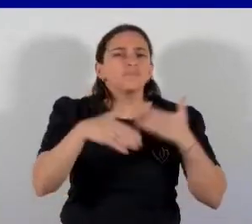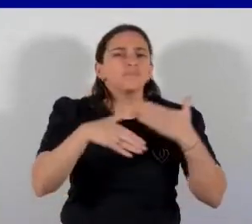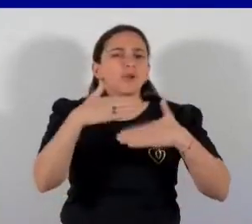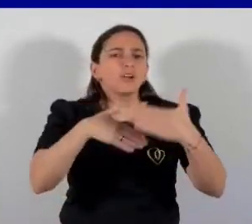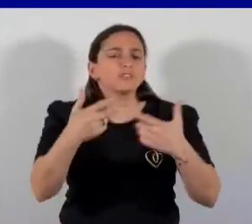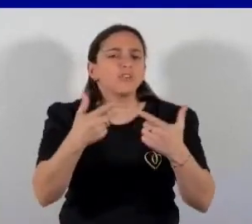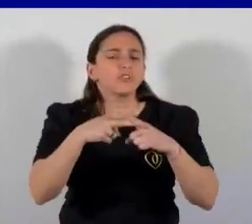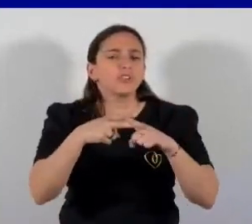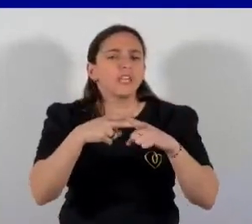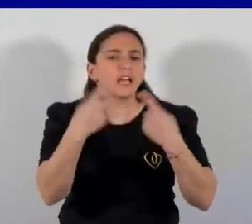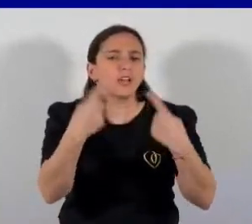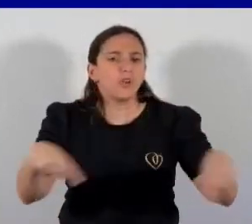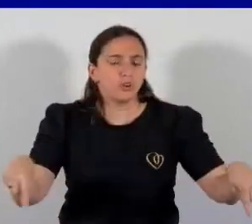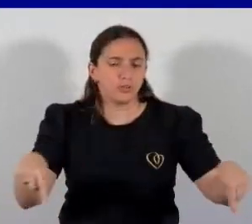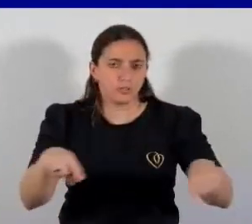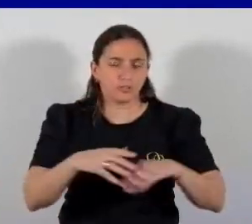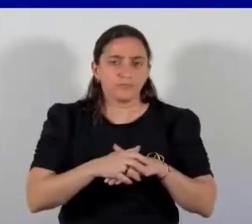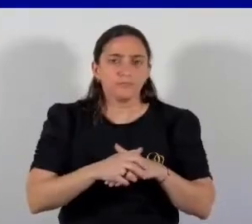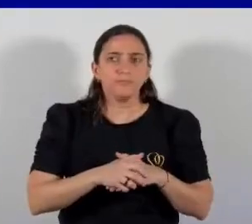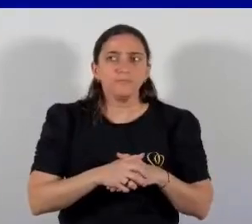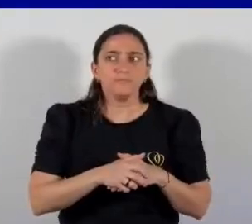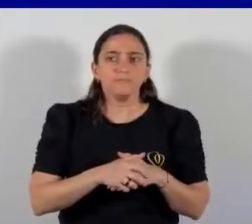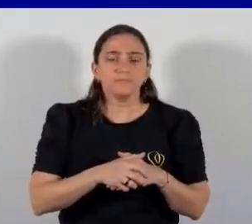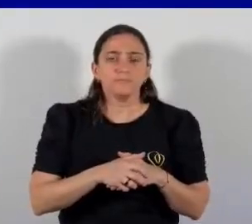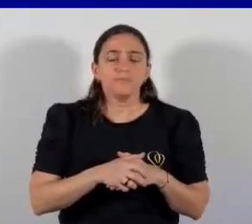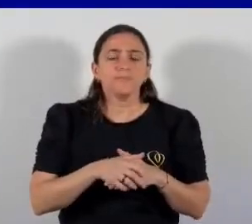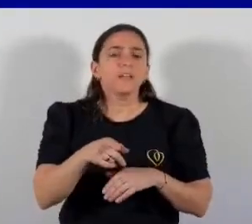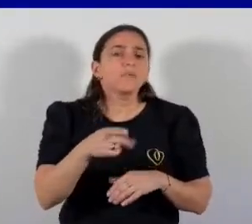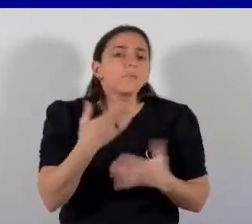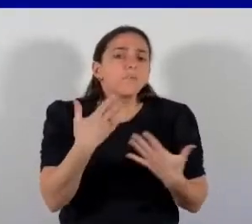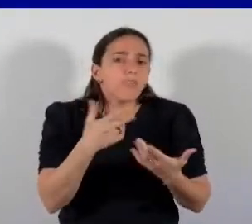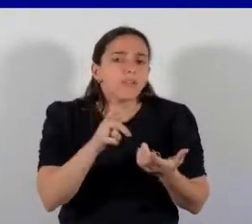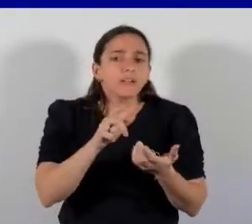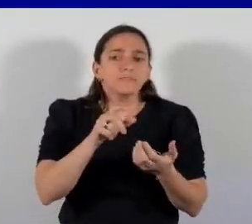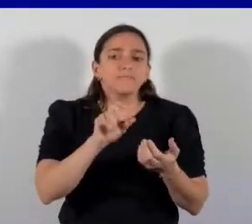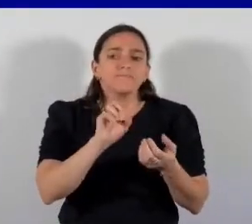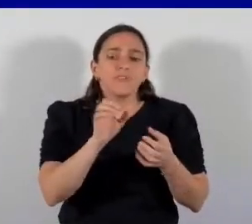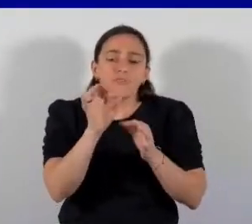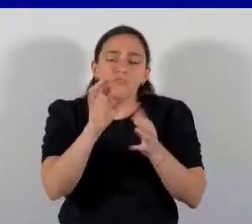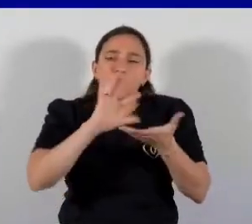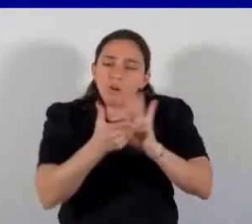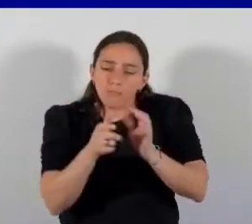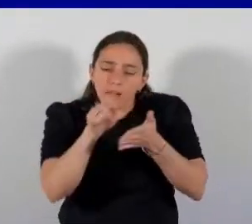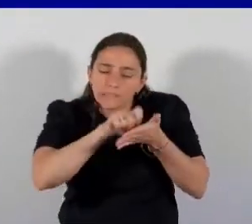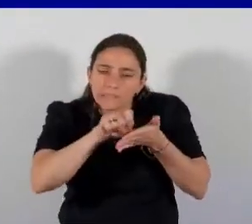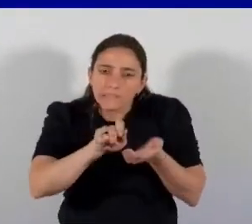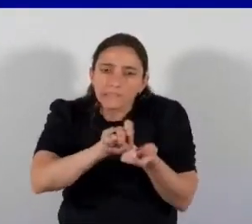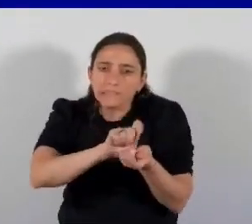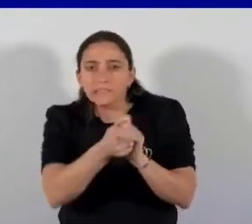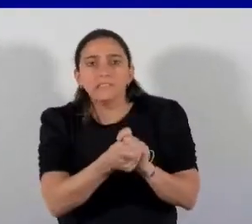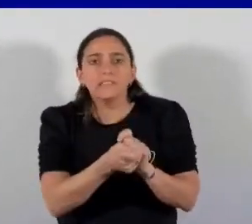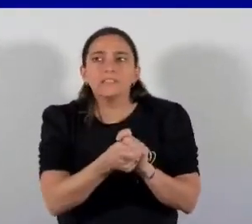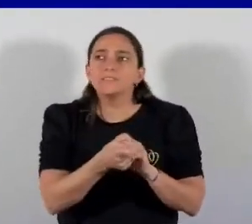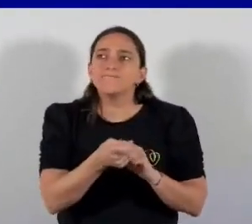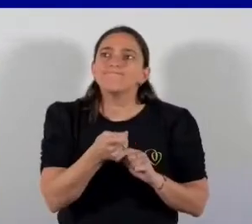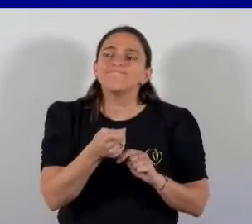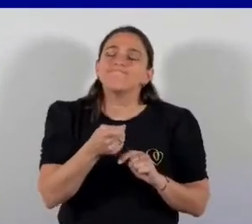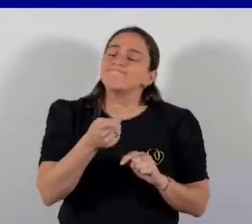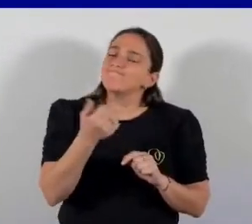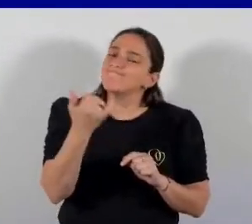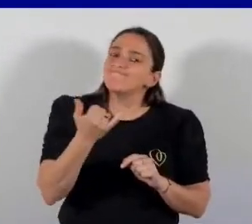y el cual venía exógeno, was exogenous technological progress, podía arreglar el modelo, pero digamos, then the model could be fixed, the truth.